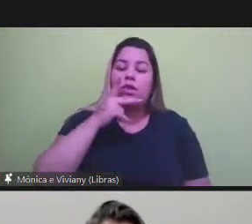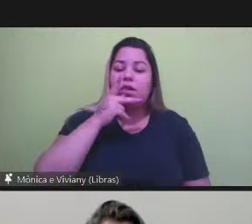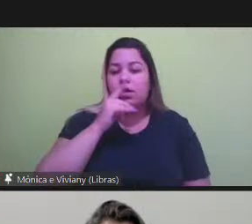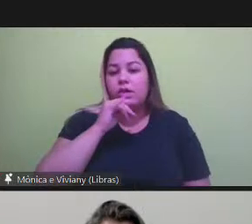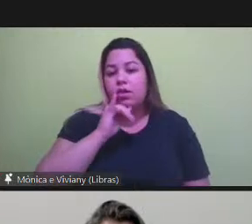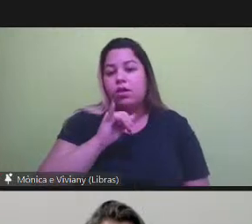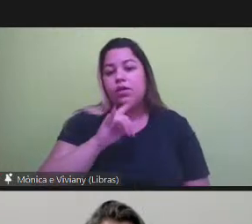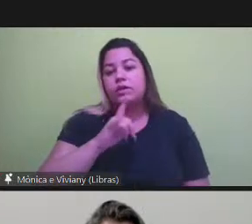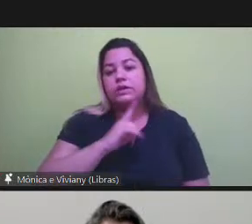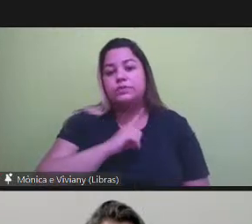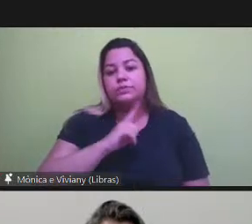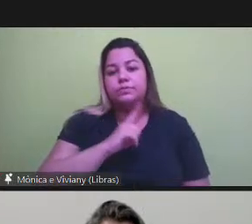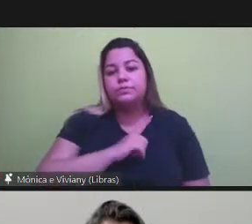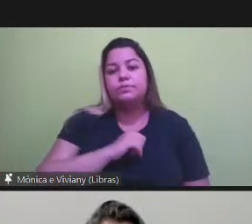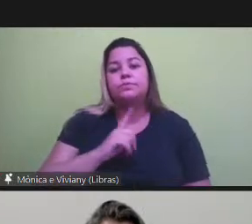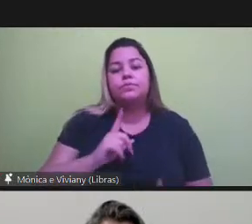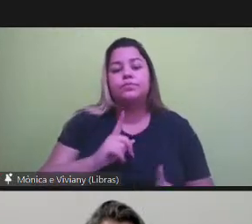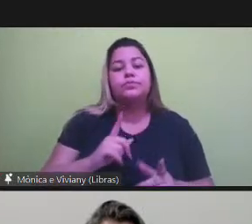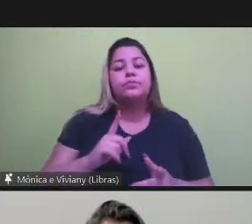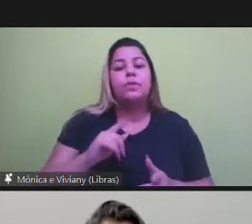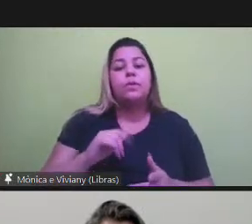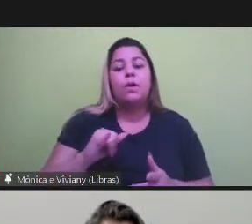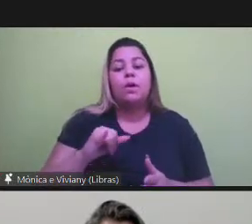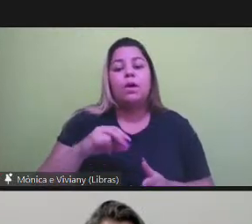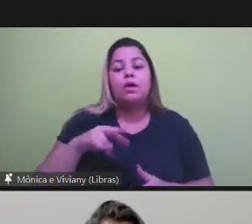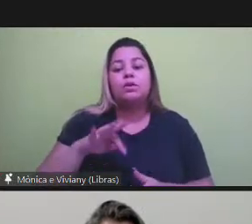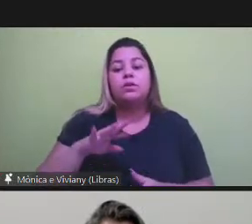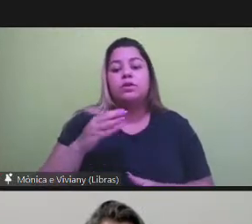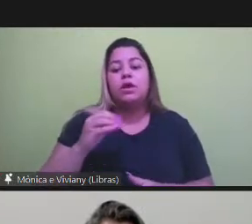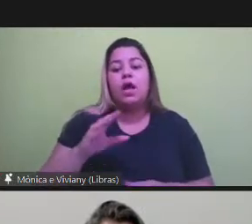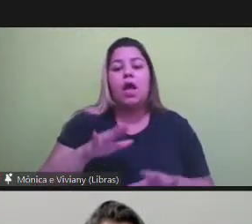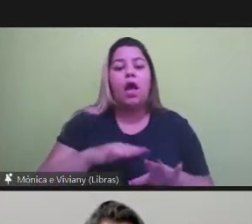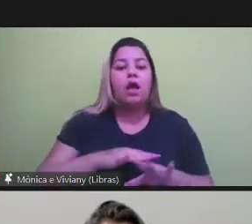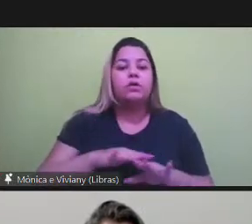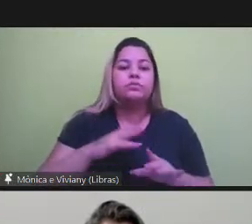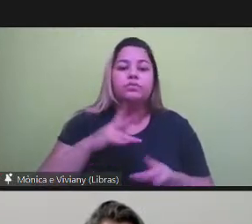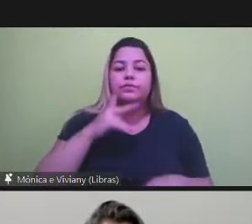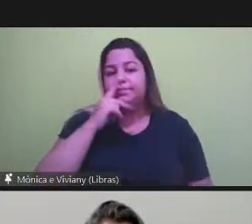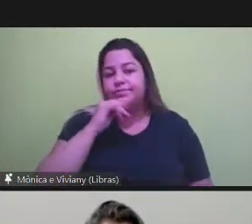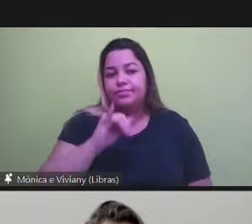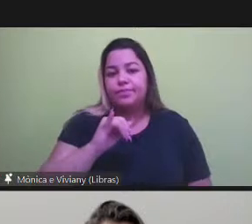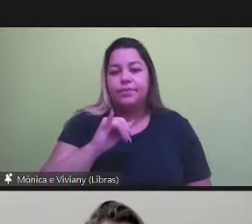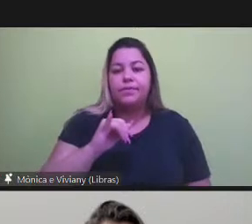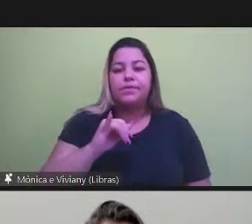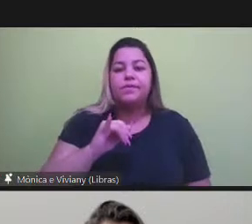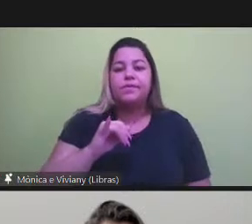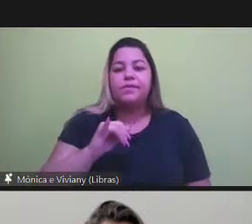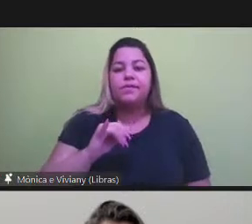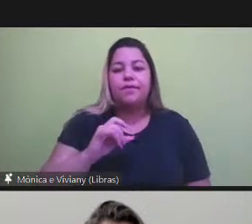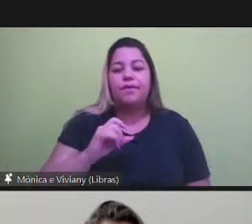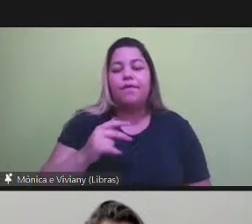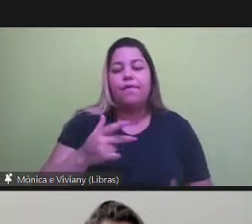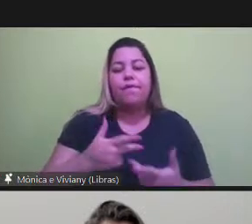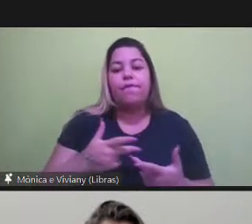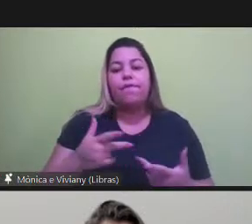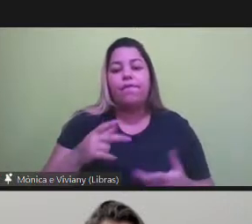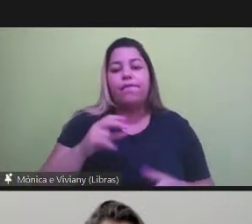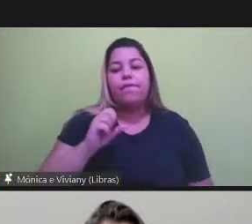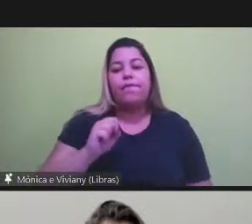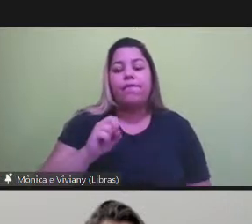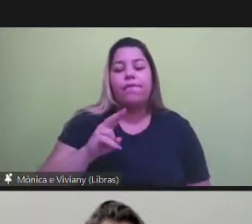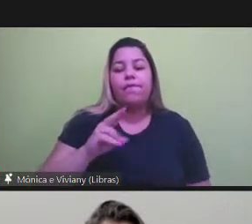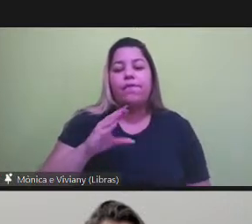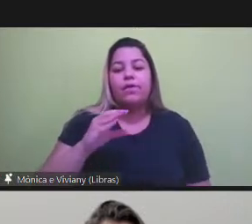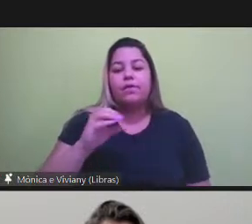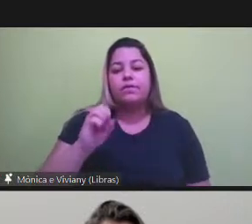easily the parents and be able to promote the interaction with parents. Particularly, we had a project